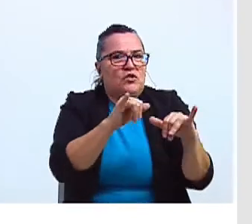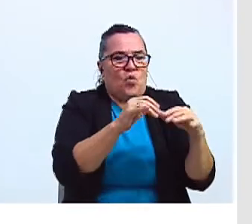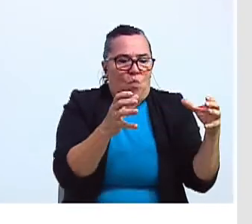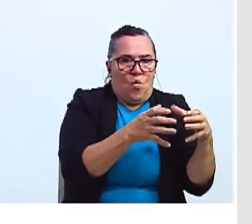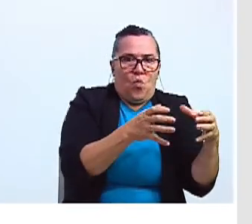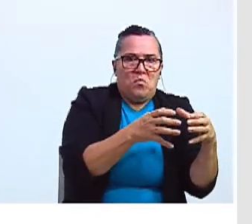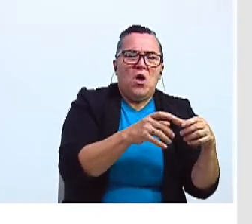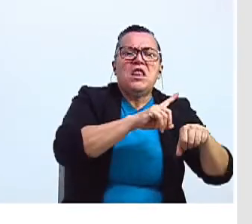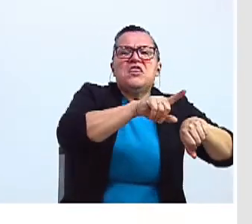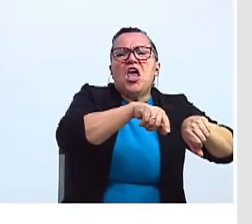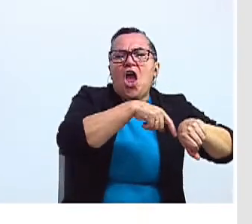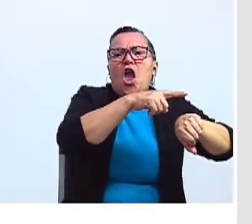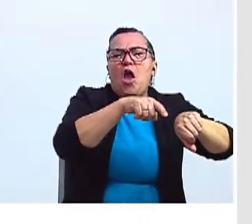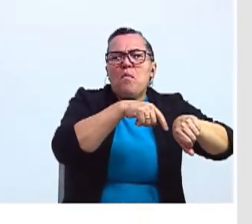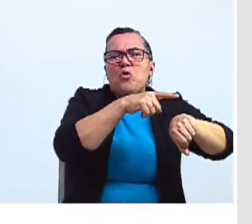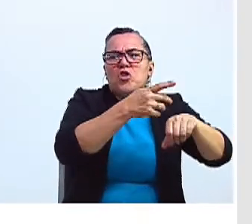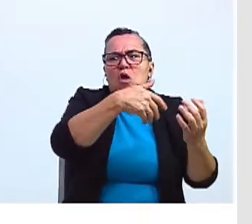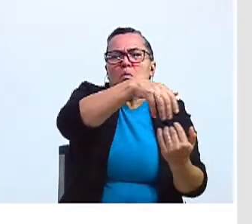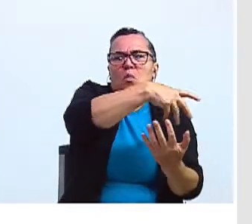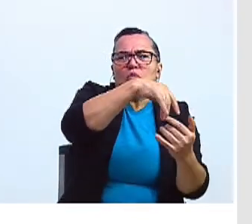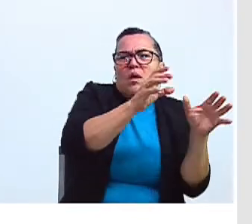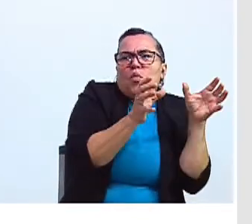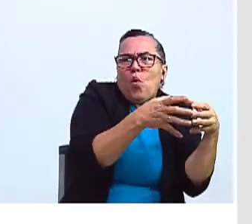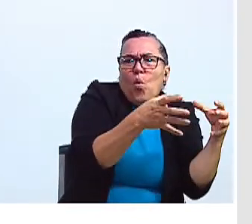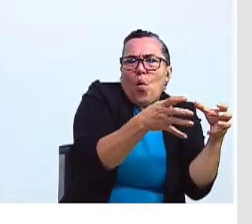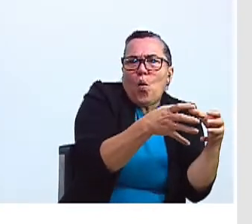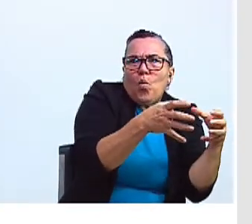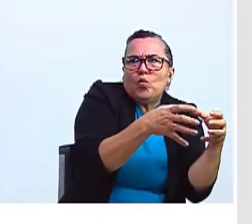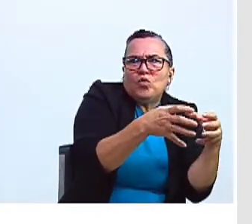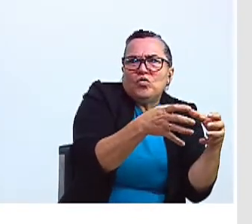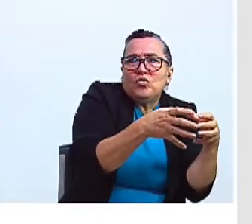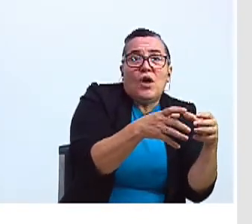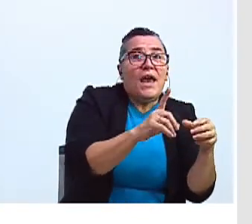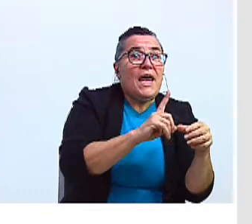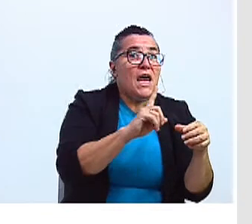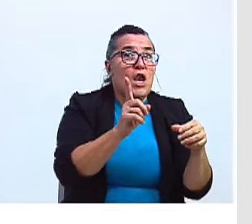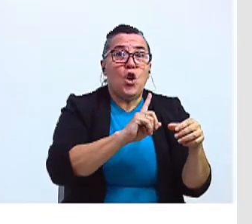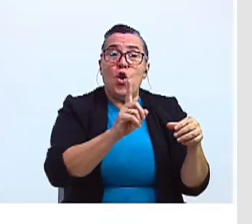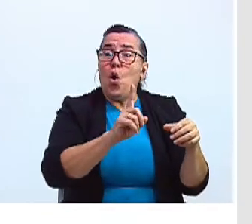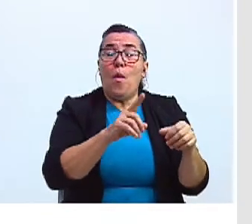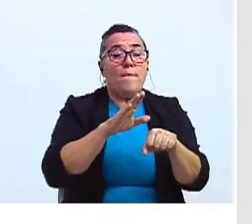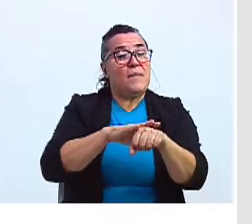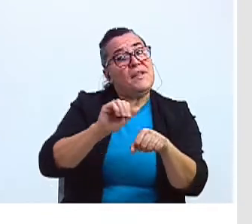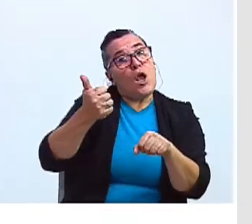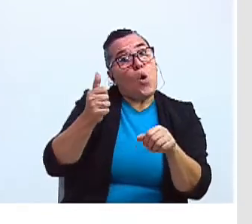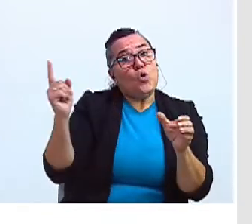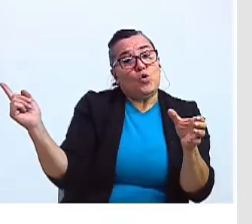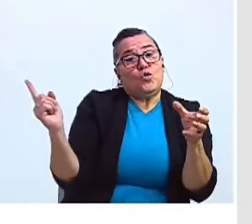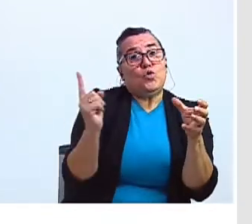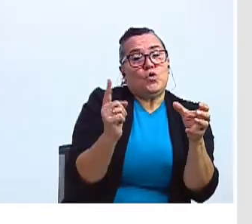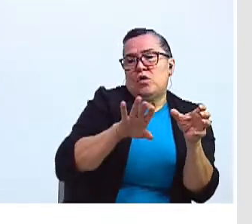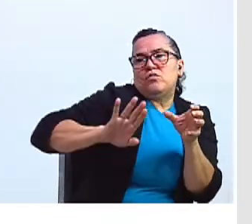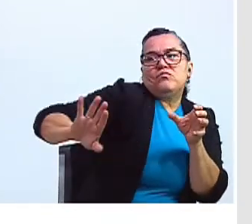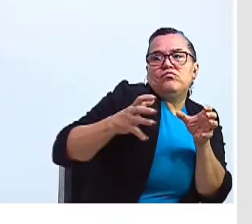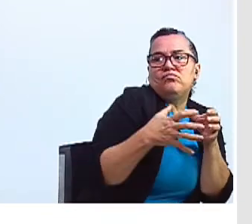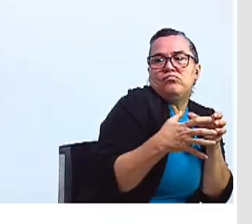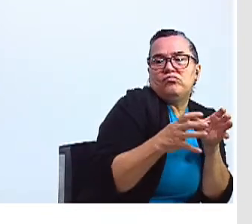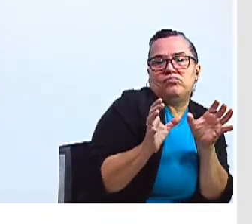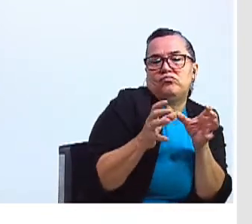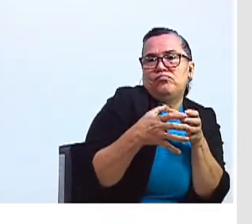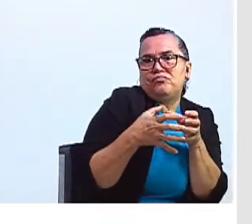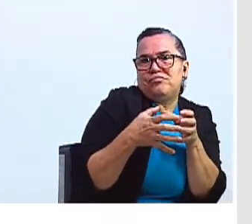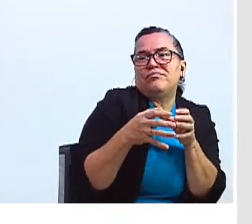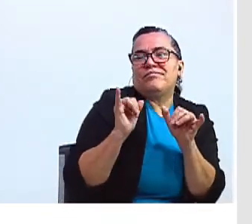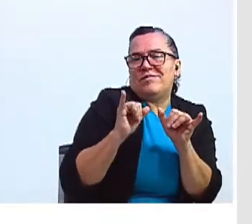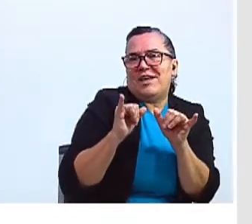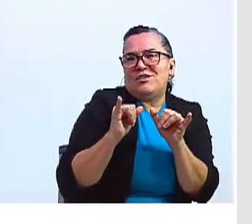spend time together and do not readily allow others to join them. Okay, so now